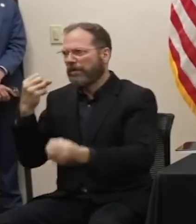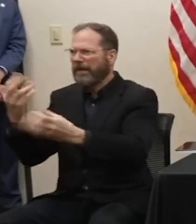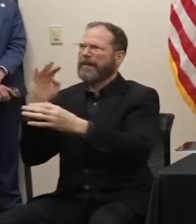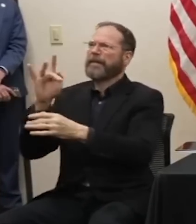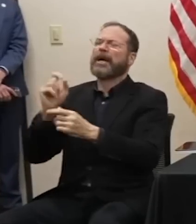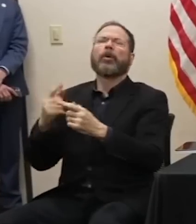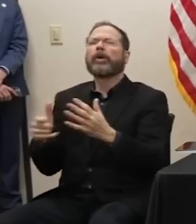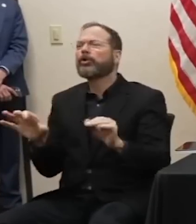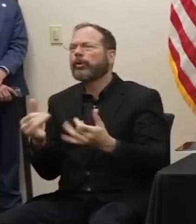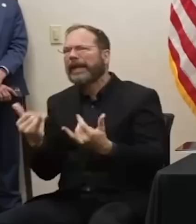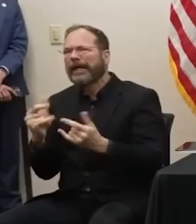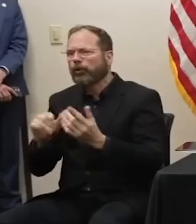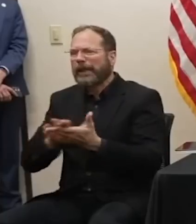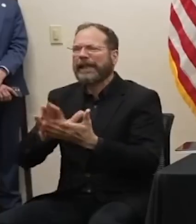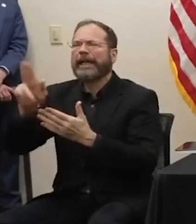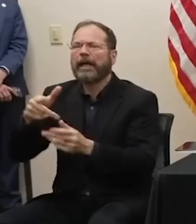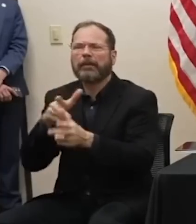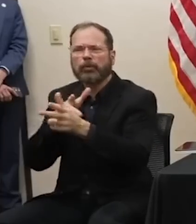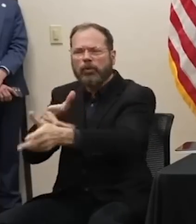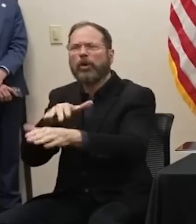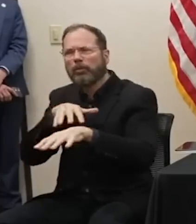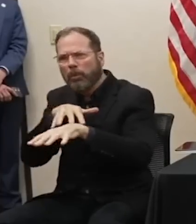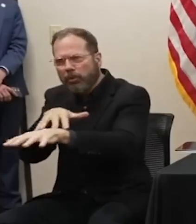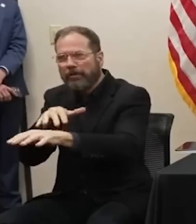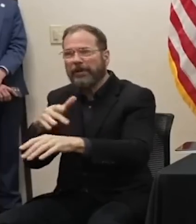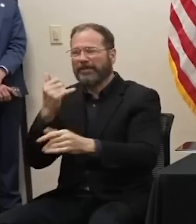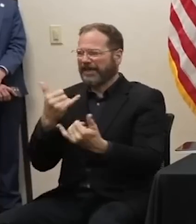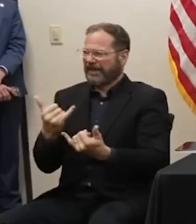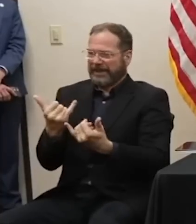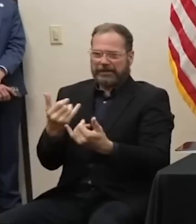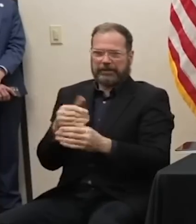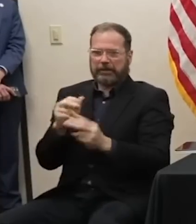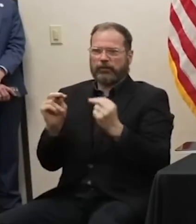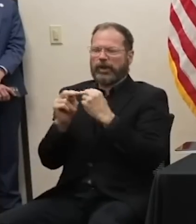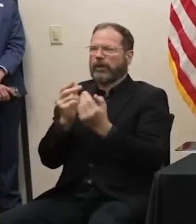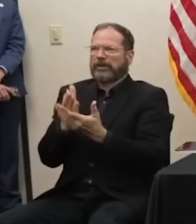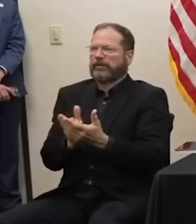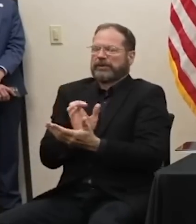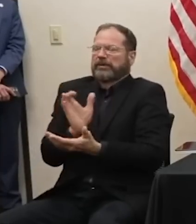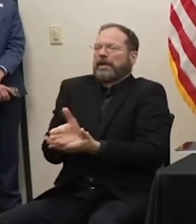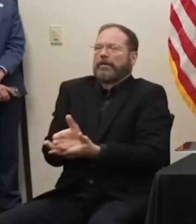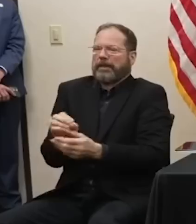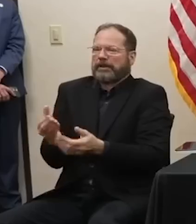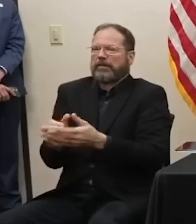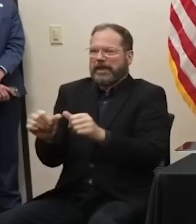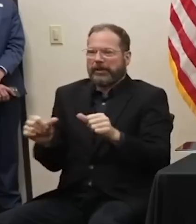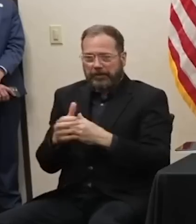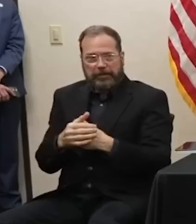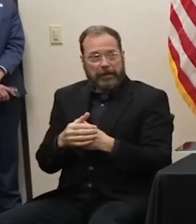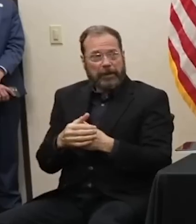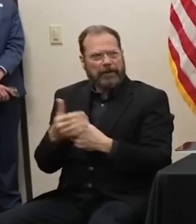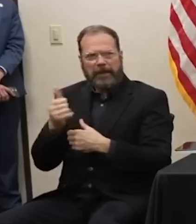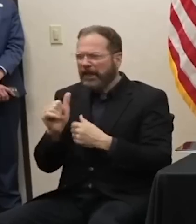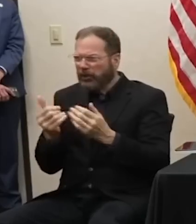done right now to clear those roadways, because commerce has stopped in those locations? And is there any